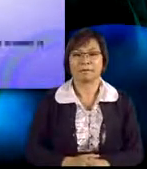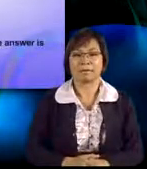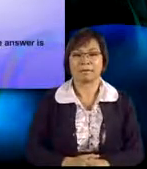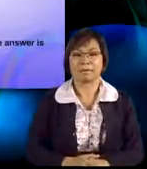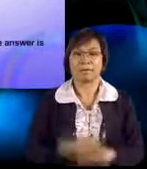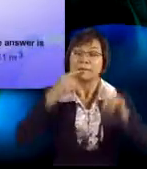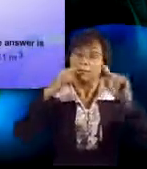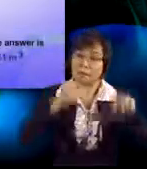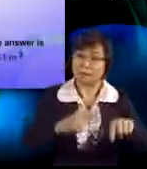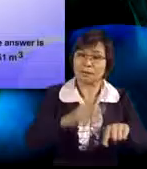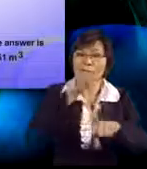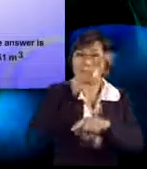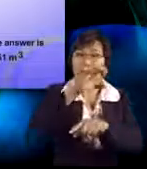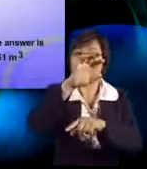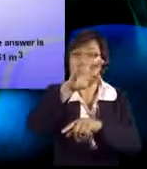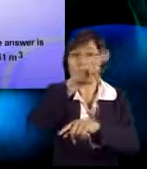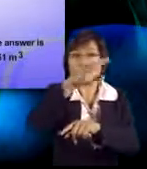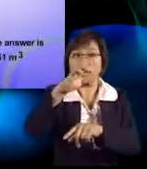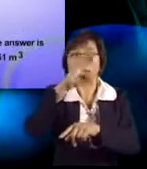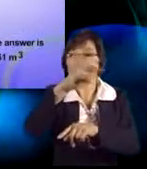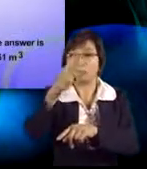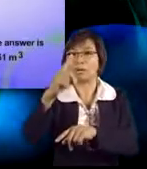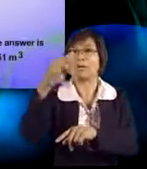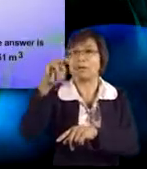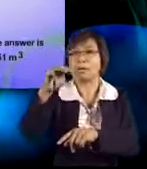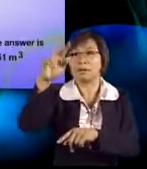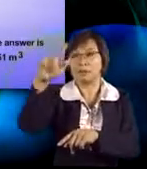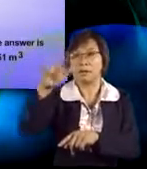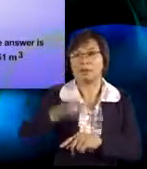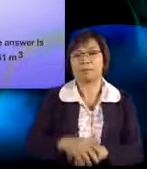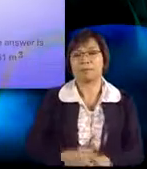The answer is 261 meter cubic.